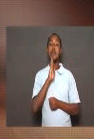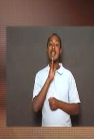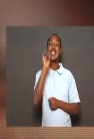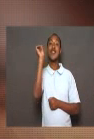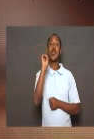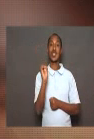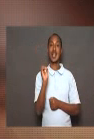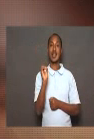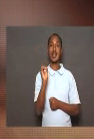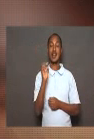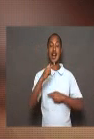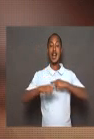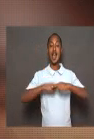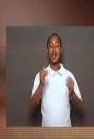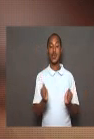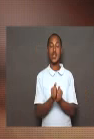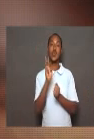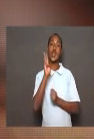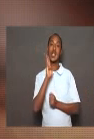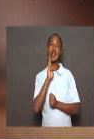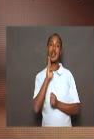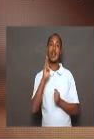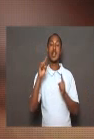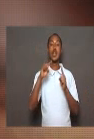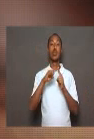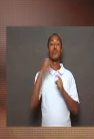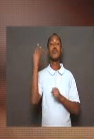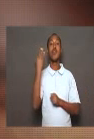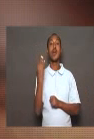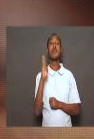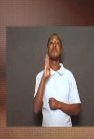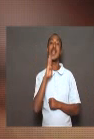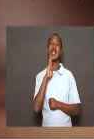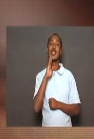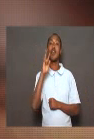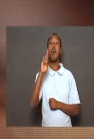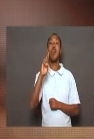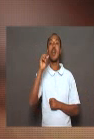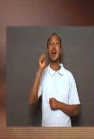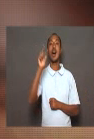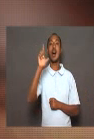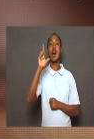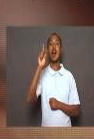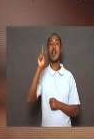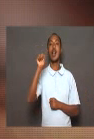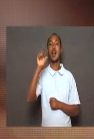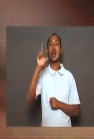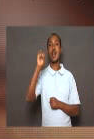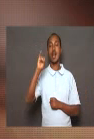Basic oxides react with water to form base or